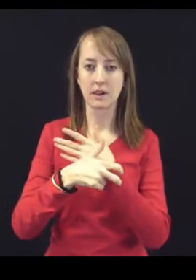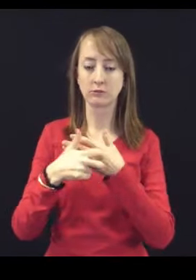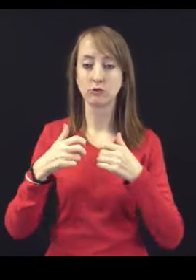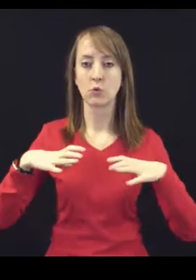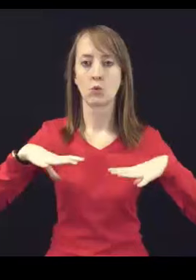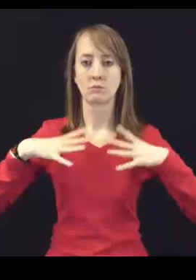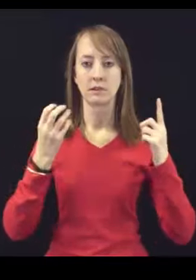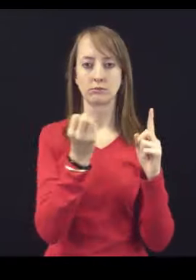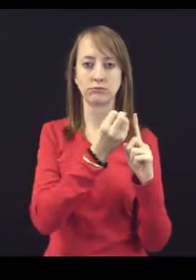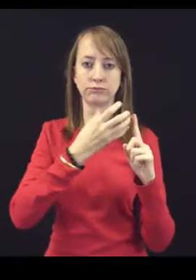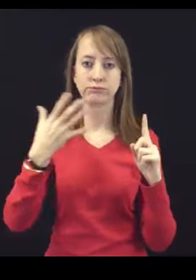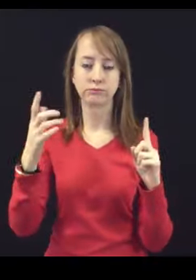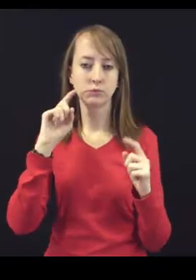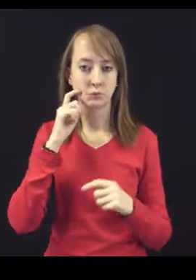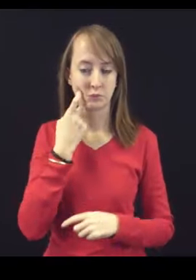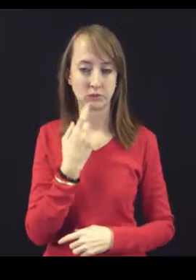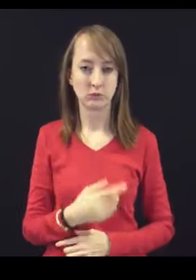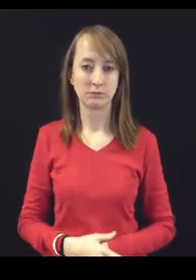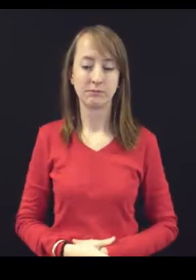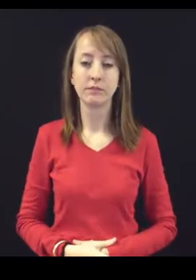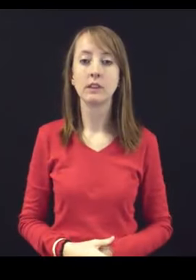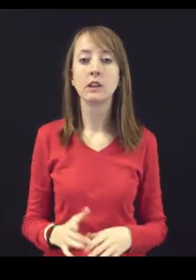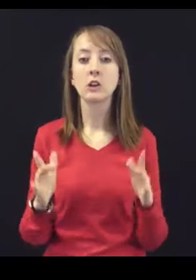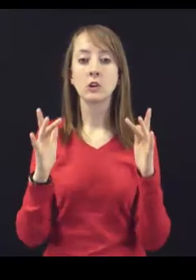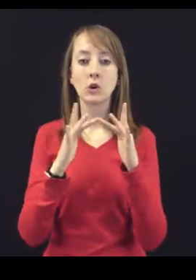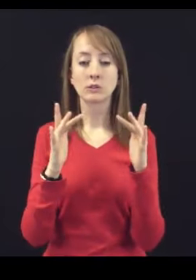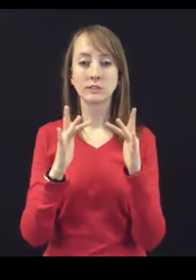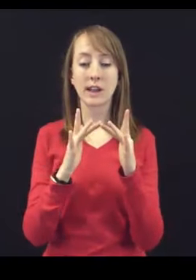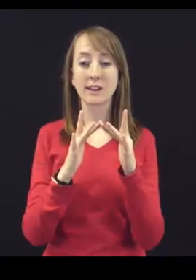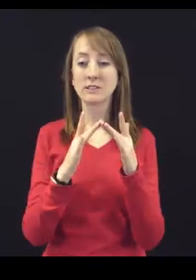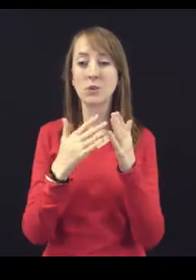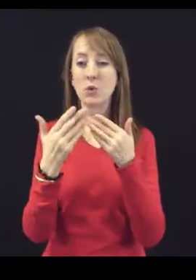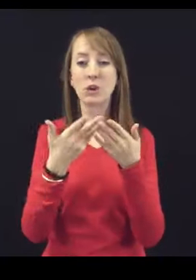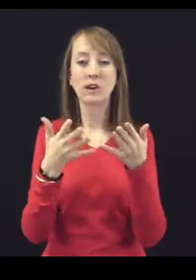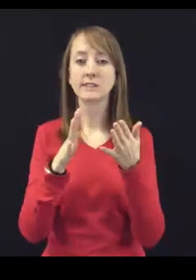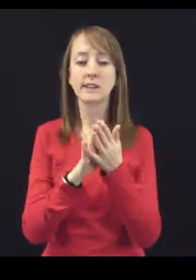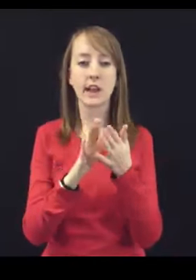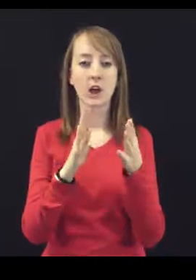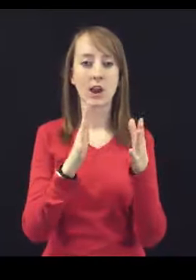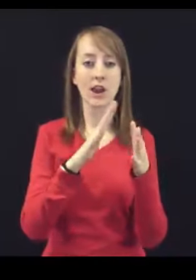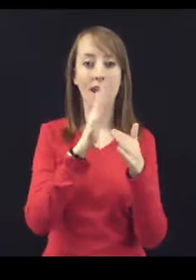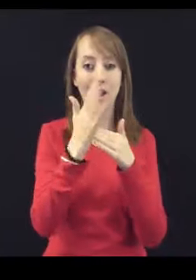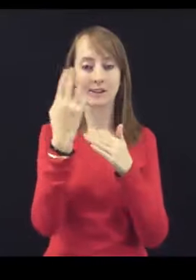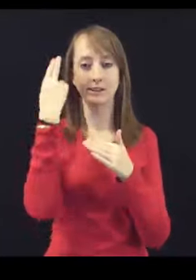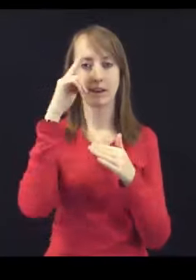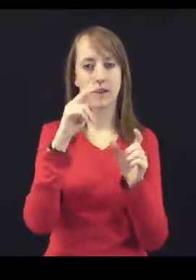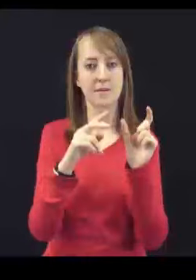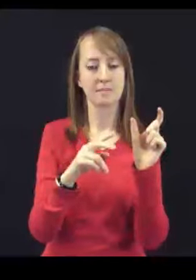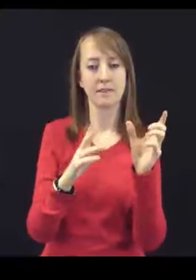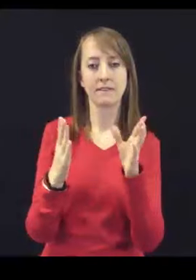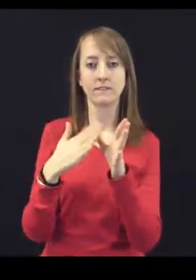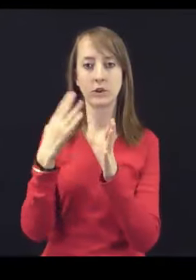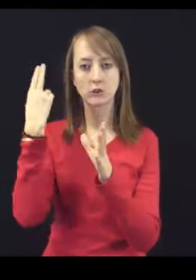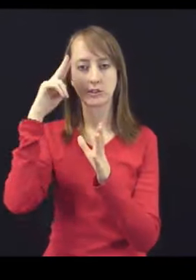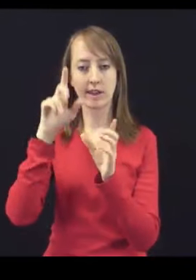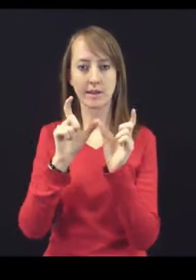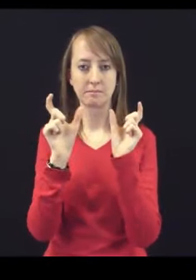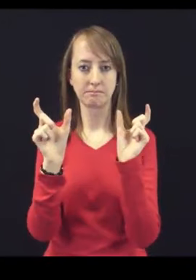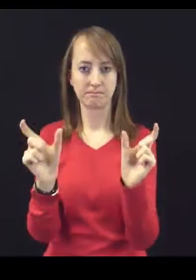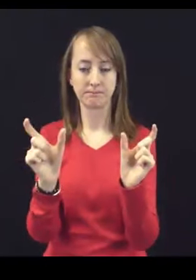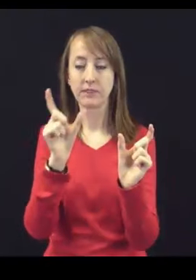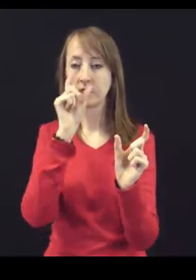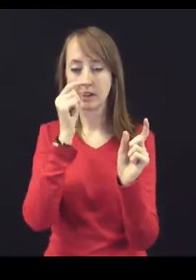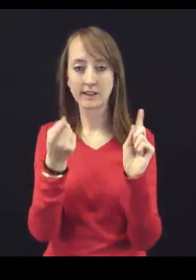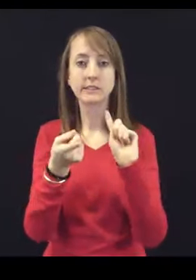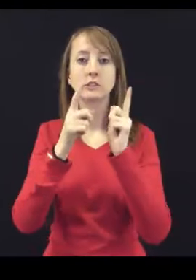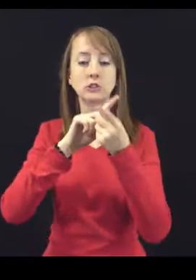sorted by default on last name, then first name. This can be changed in the Mail, Contacts and Calendars section of Settings.